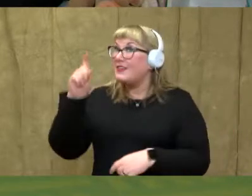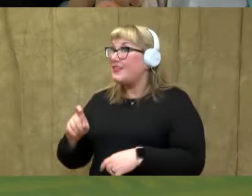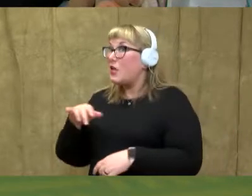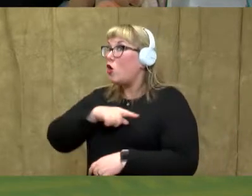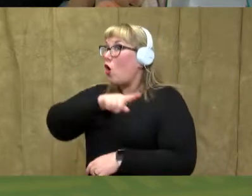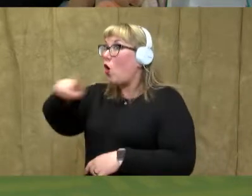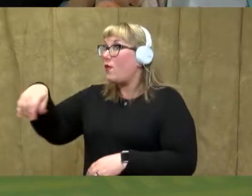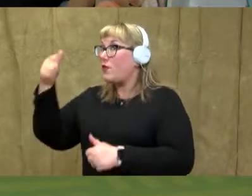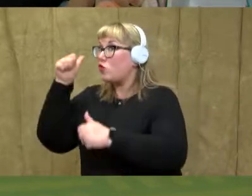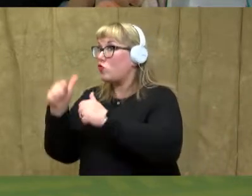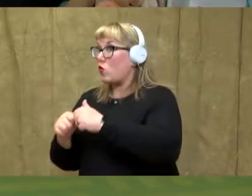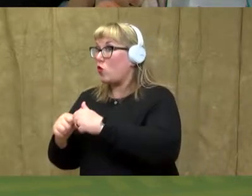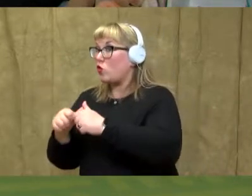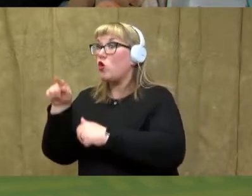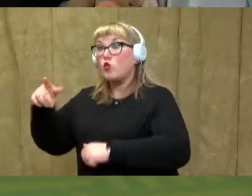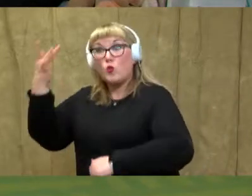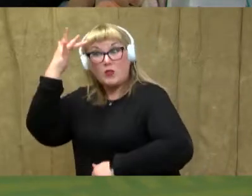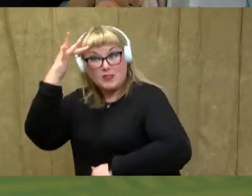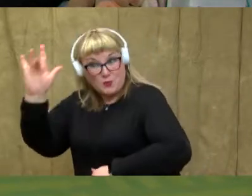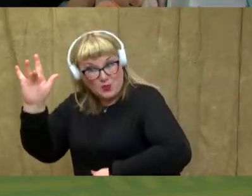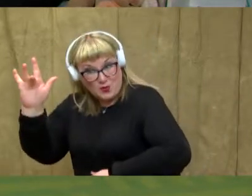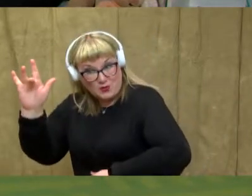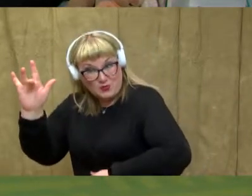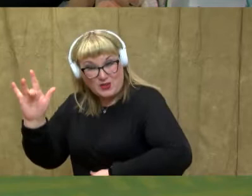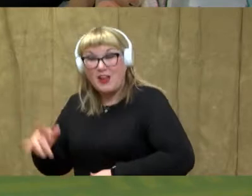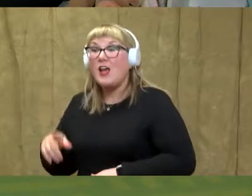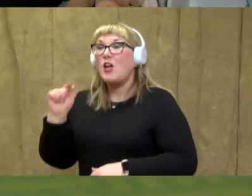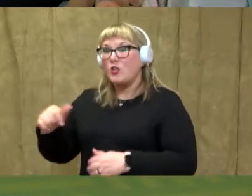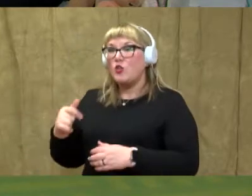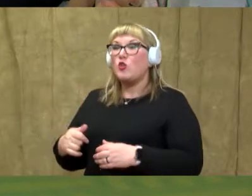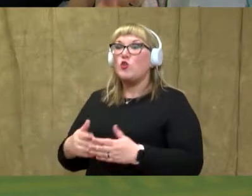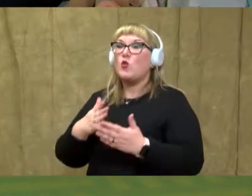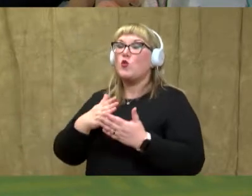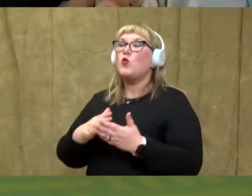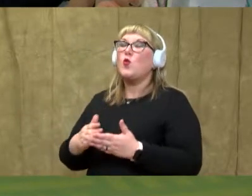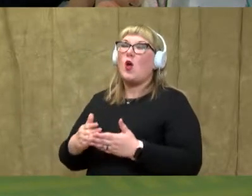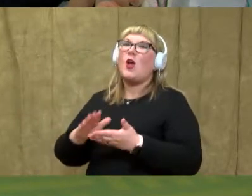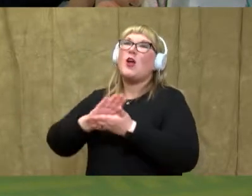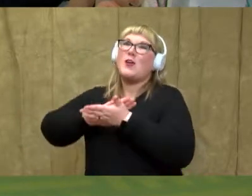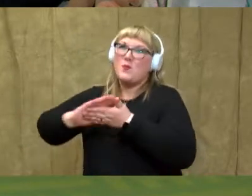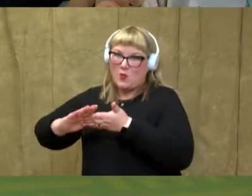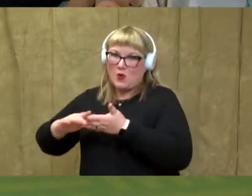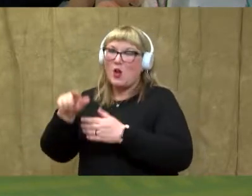remember, you are smart, you are kind, and